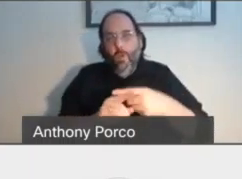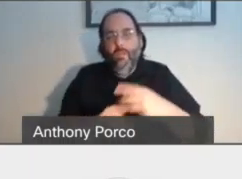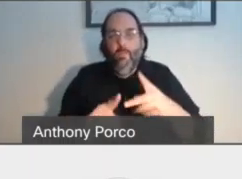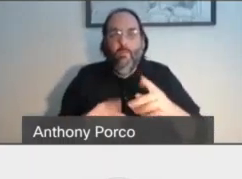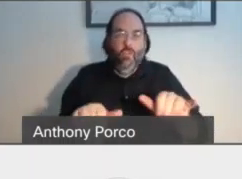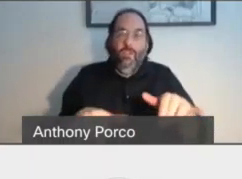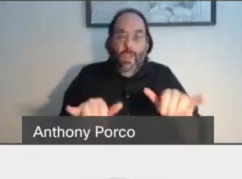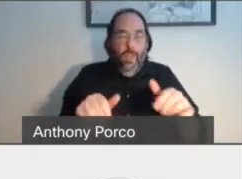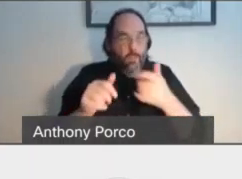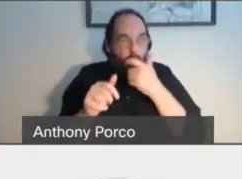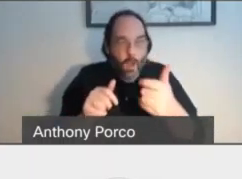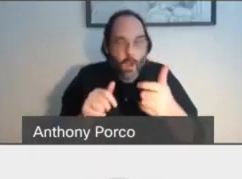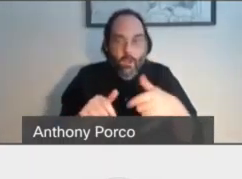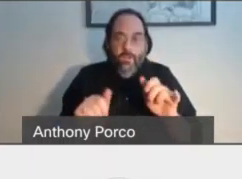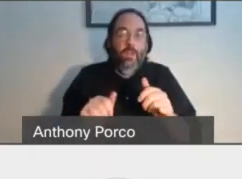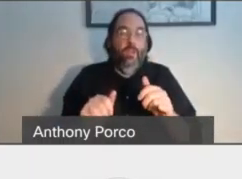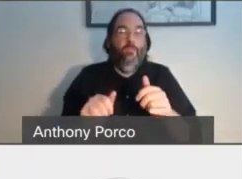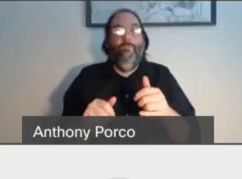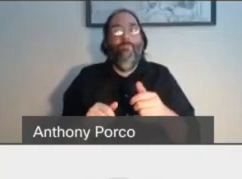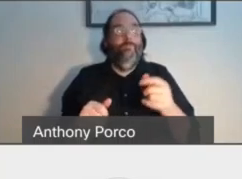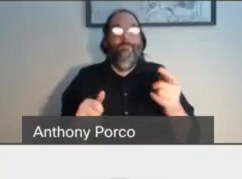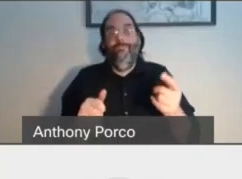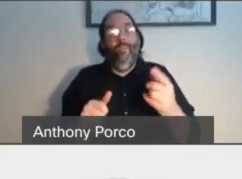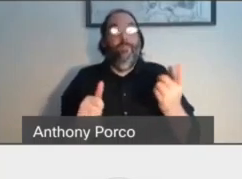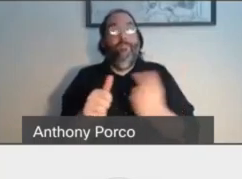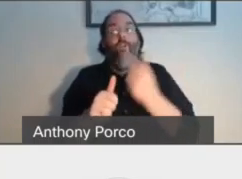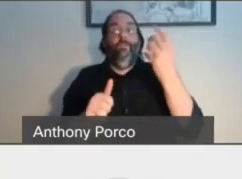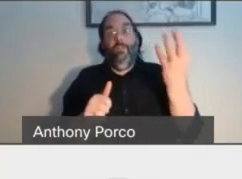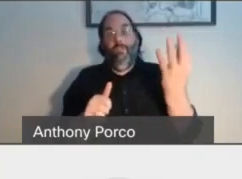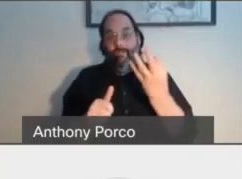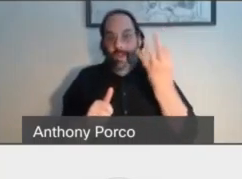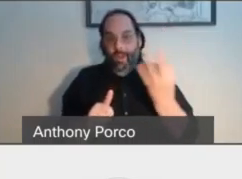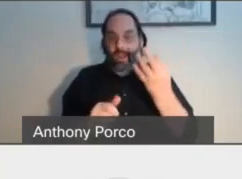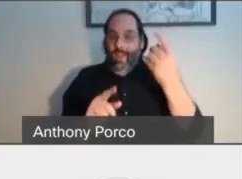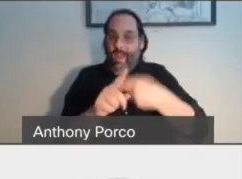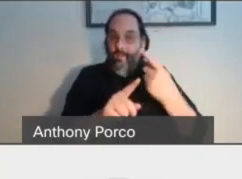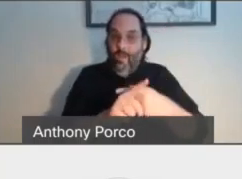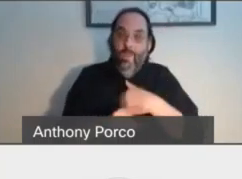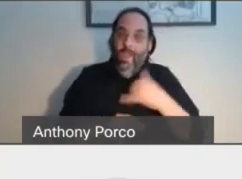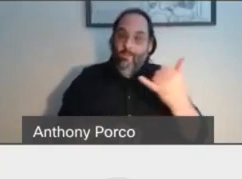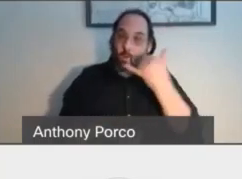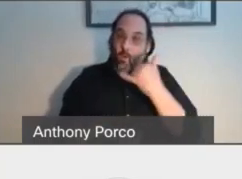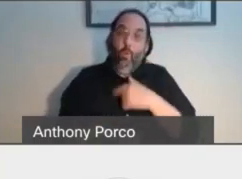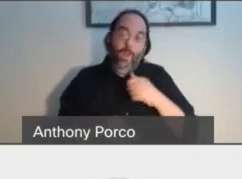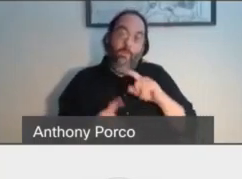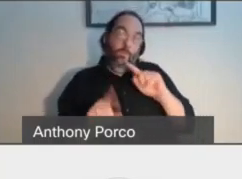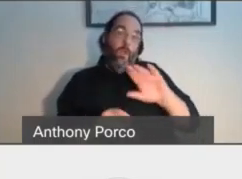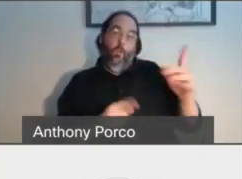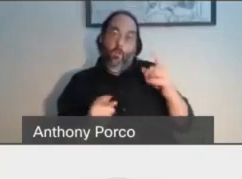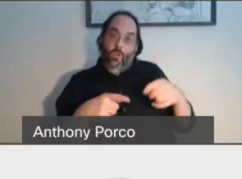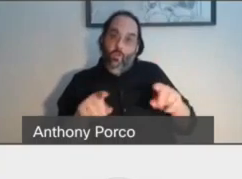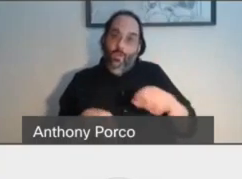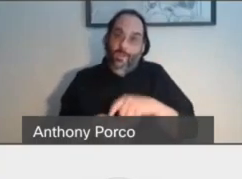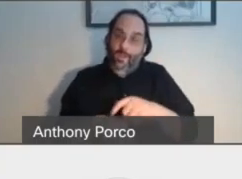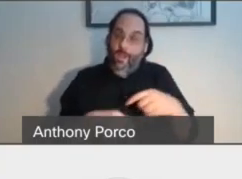in. Our first Friday, we do have a phone call, so any questions you have can be responded to at that time. I have so